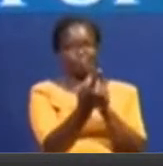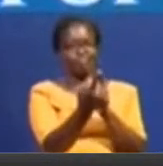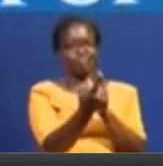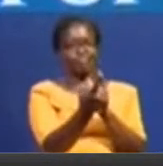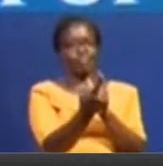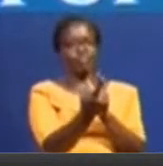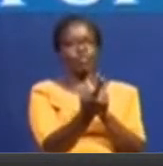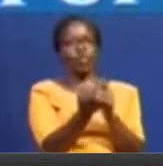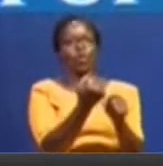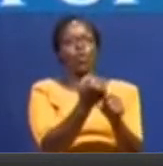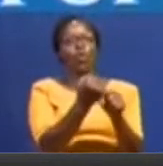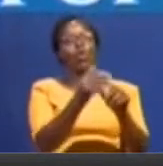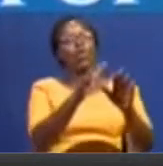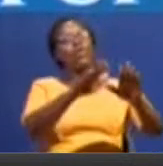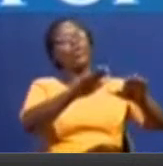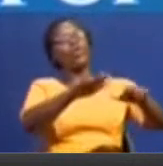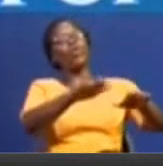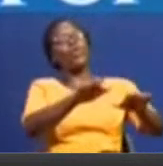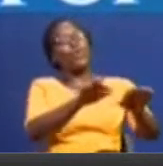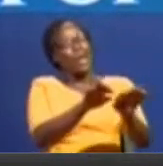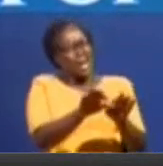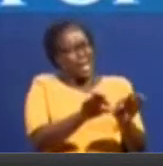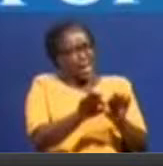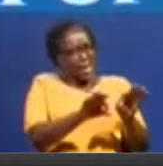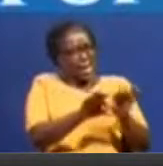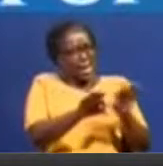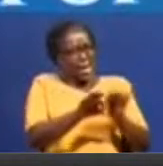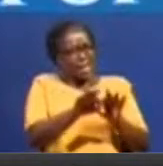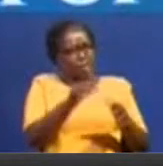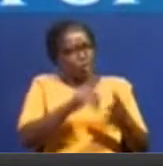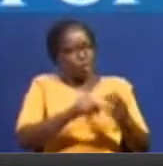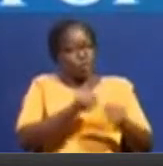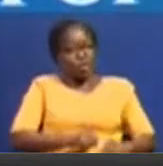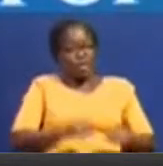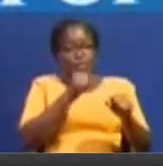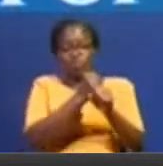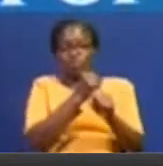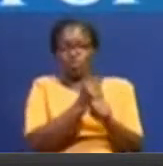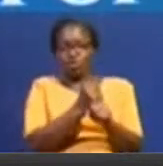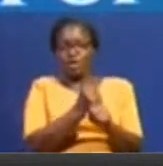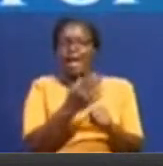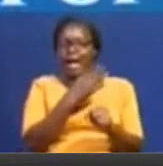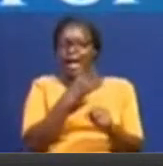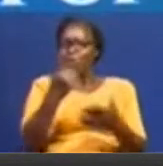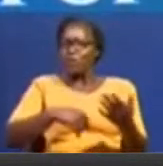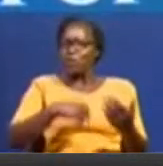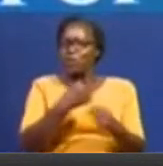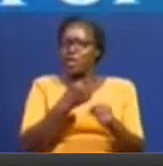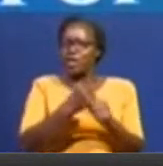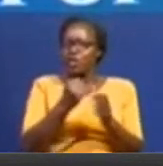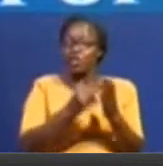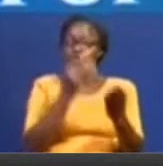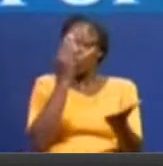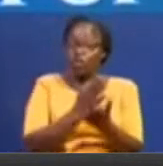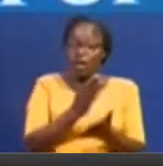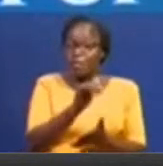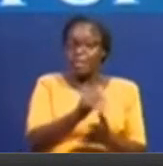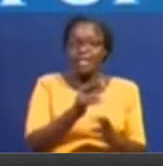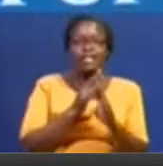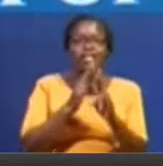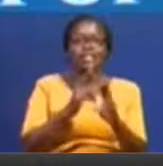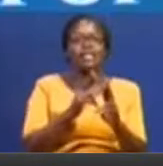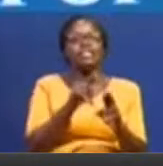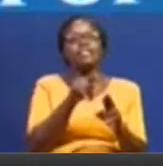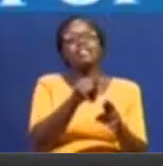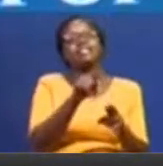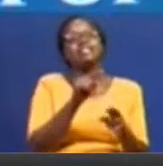to deal with her, calm her down, explain to her what we have been able to do and what we can do just to confirm that the result is the